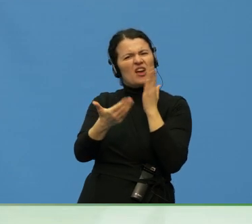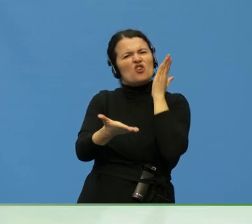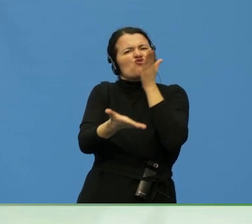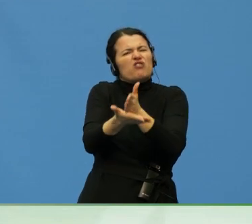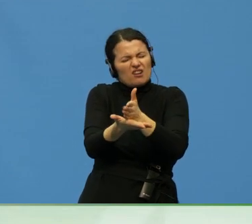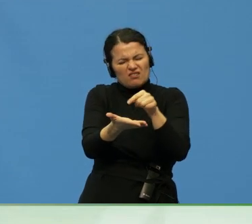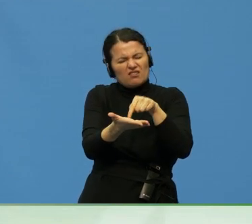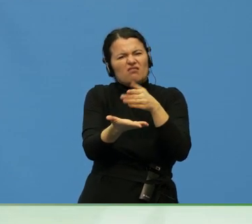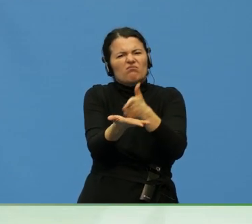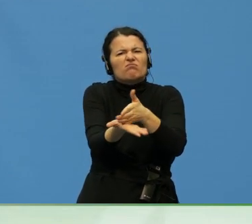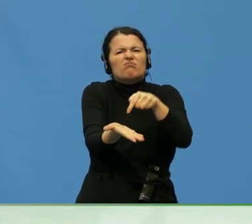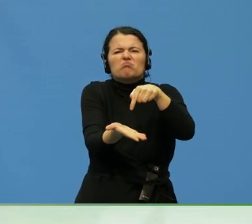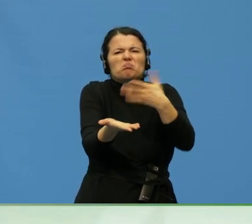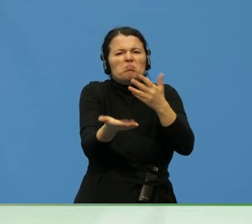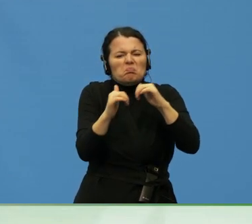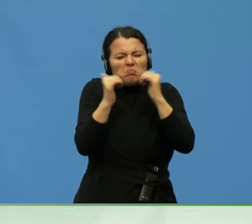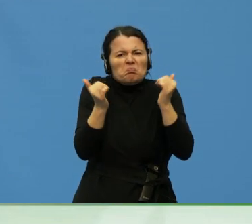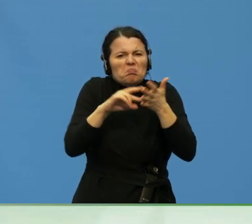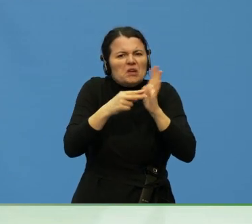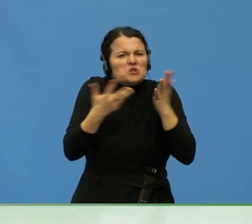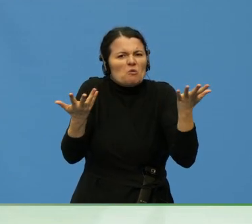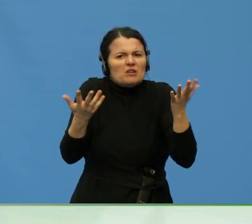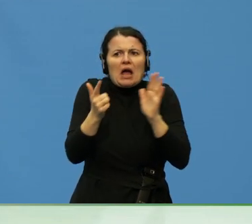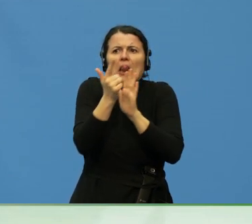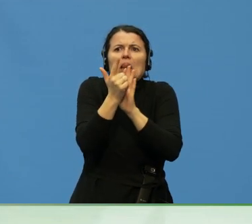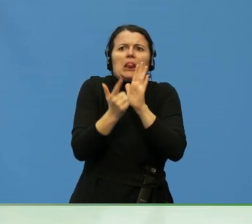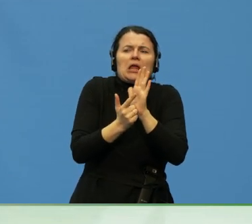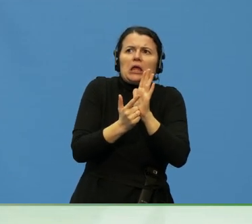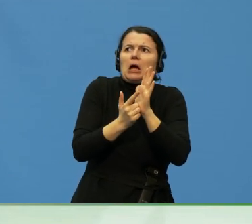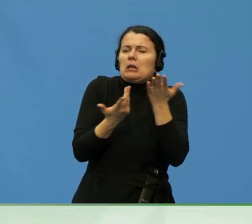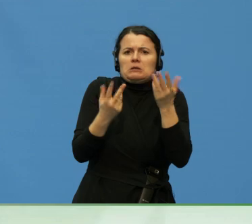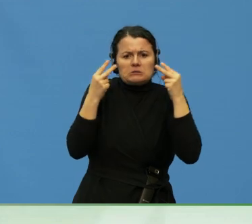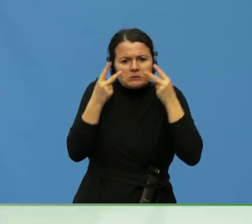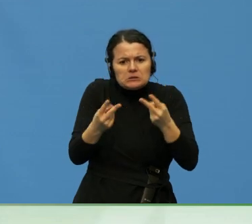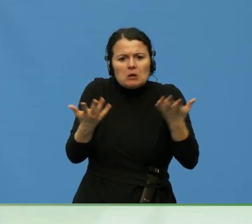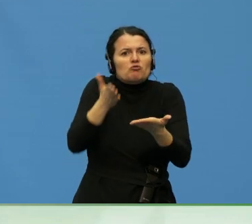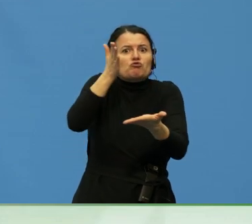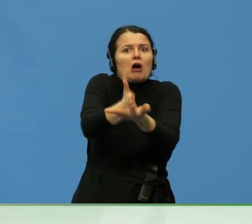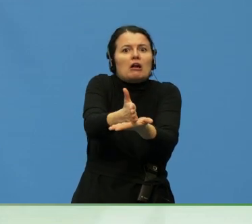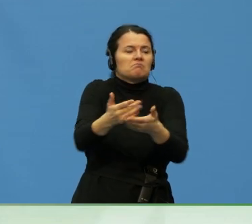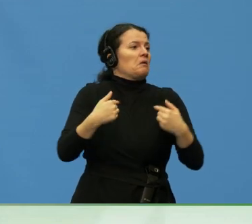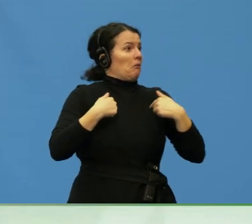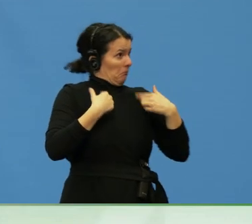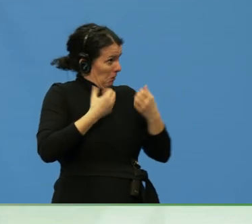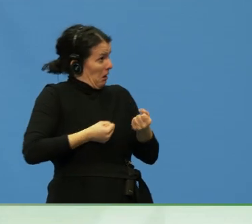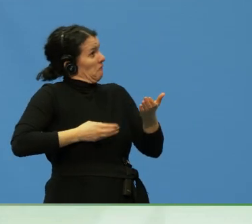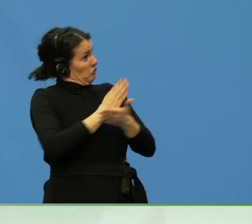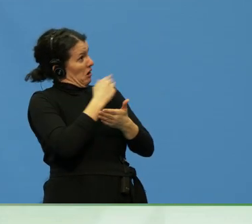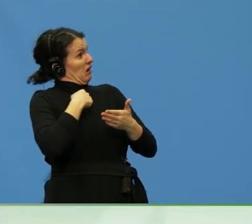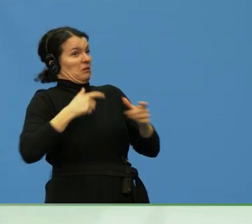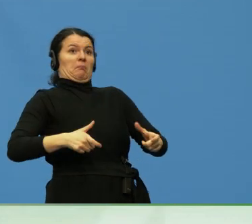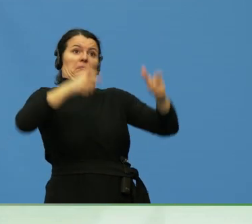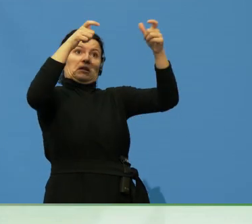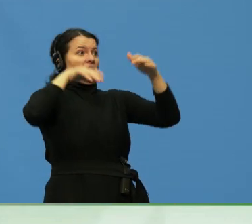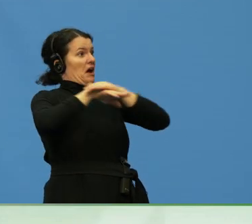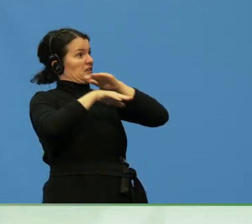actually mean specifically in legal terms when we talk about accessibility? Do I have a right to an accessible building? Do